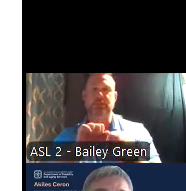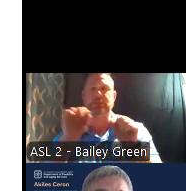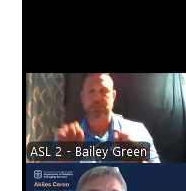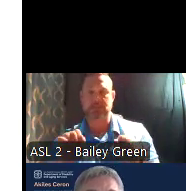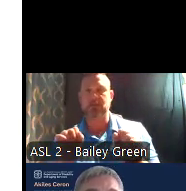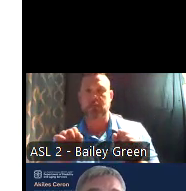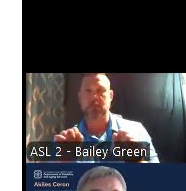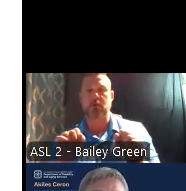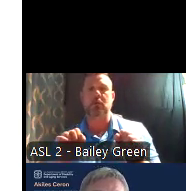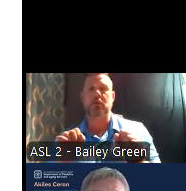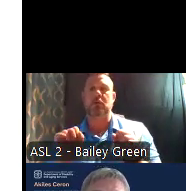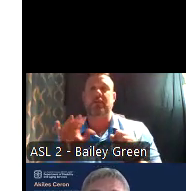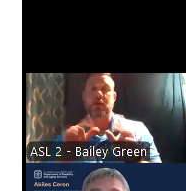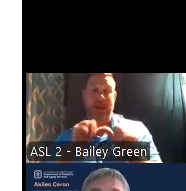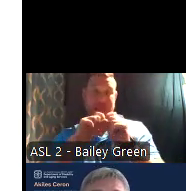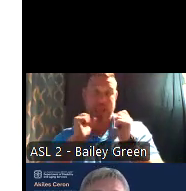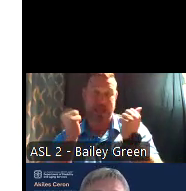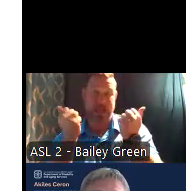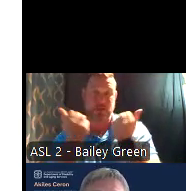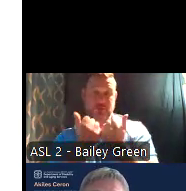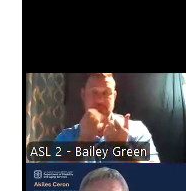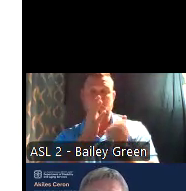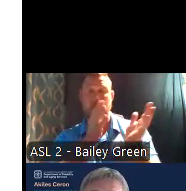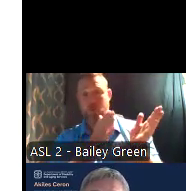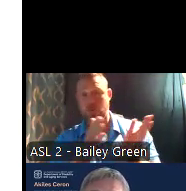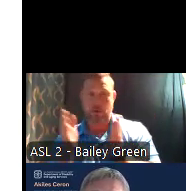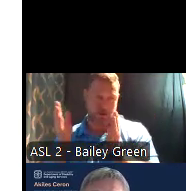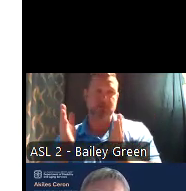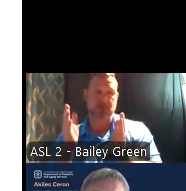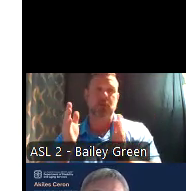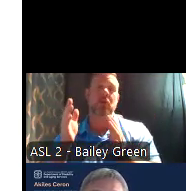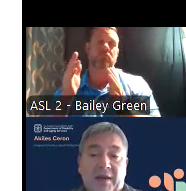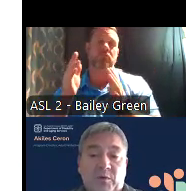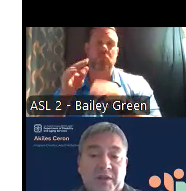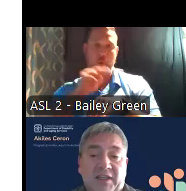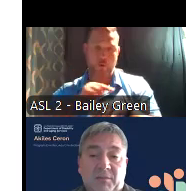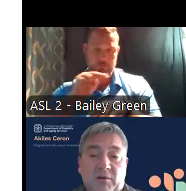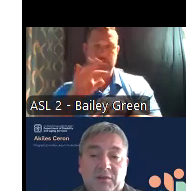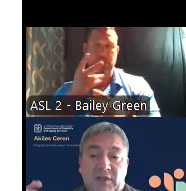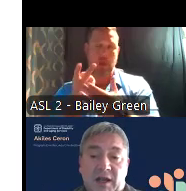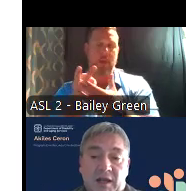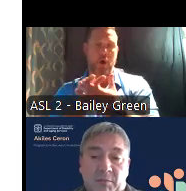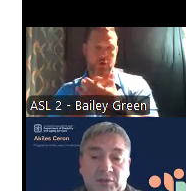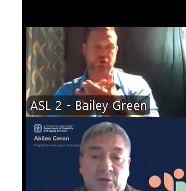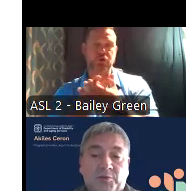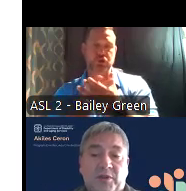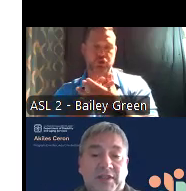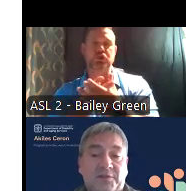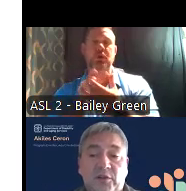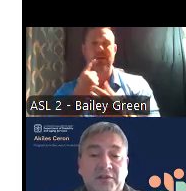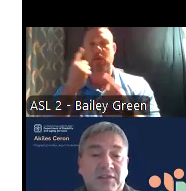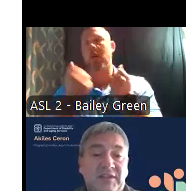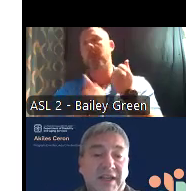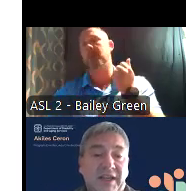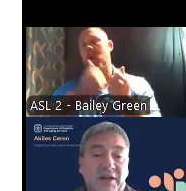The designated agencies would organize and oversee these partnerships. And we're thinking about amongst adult